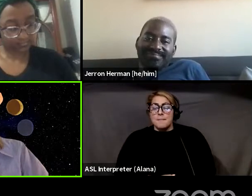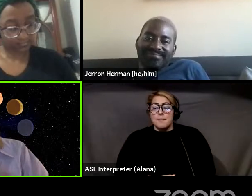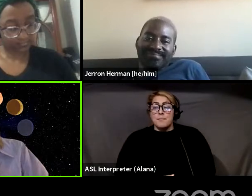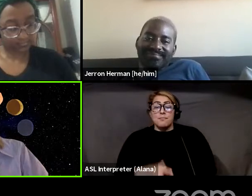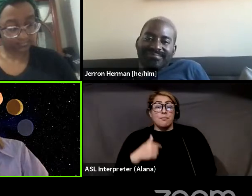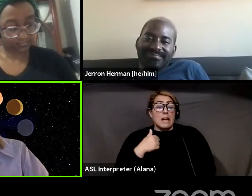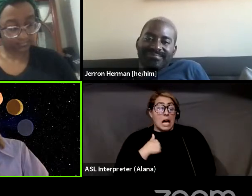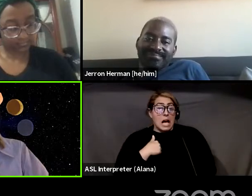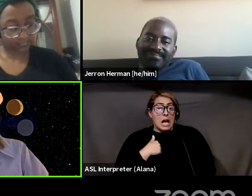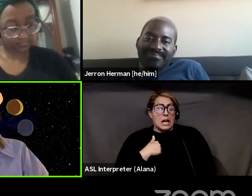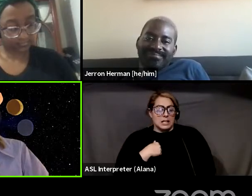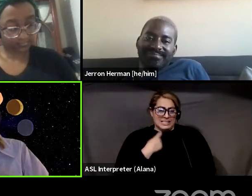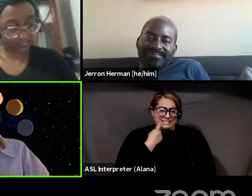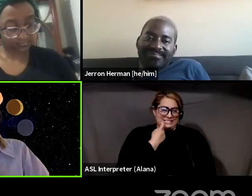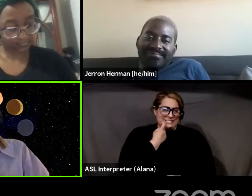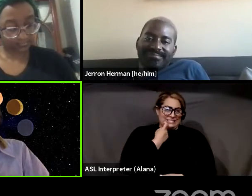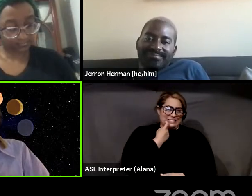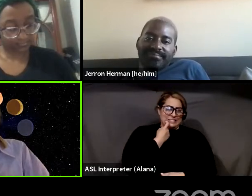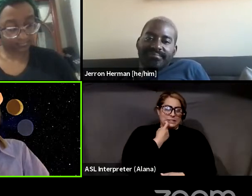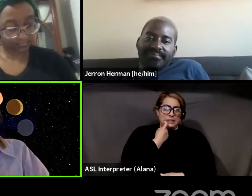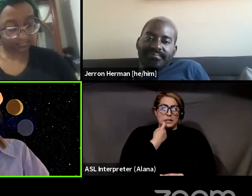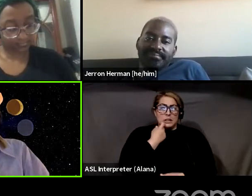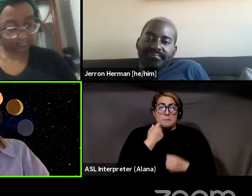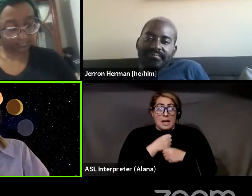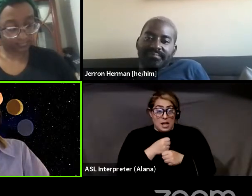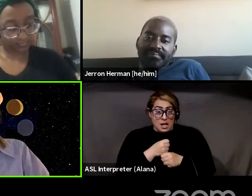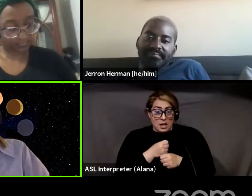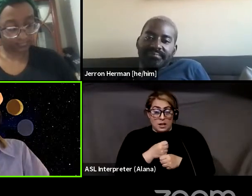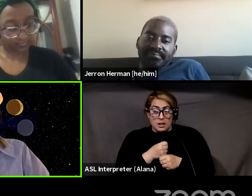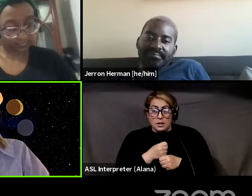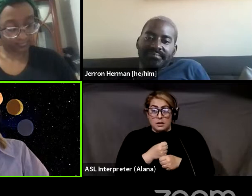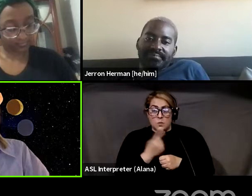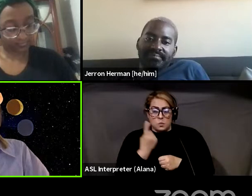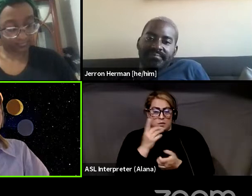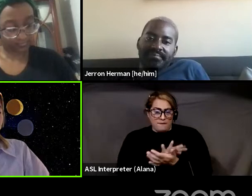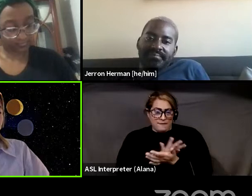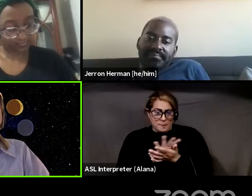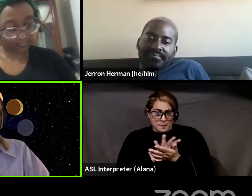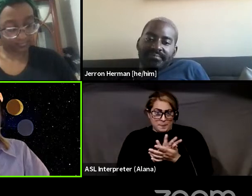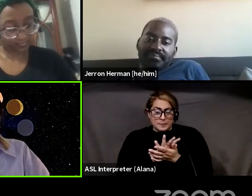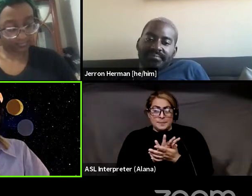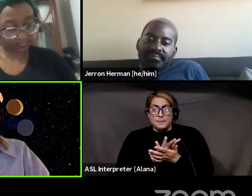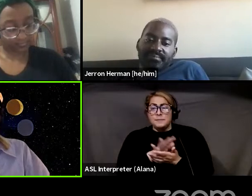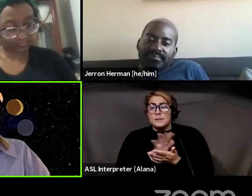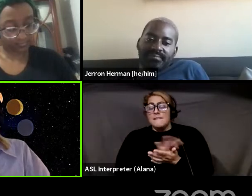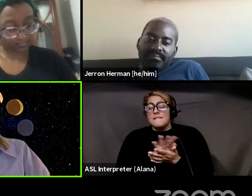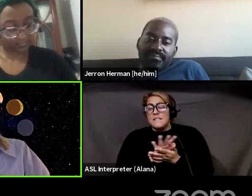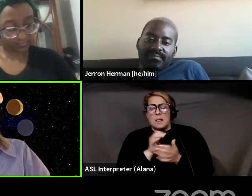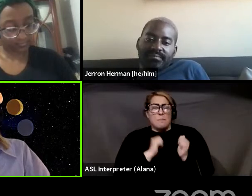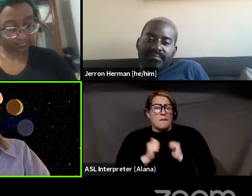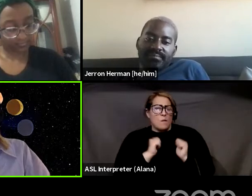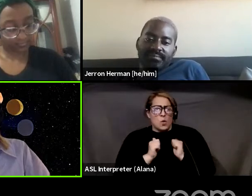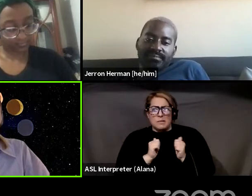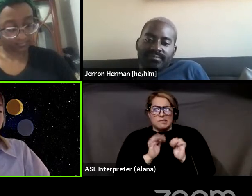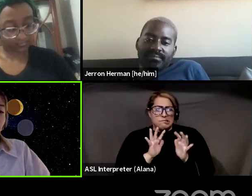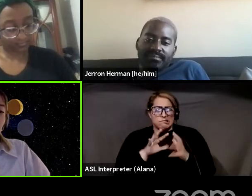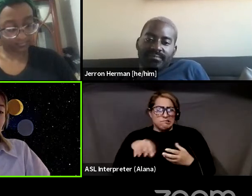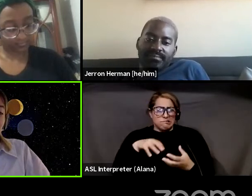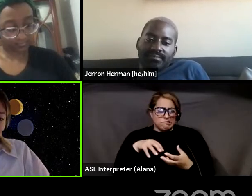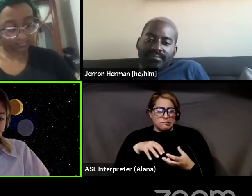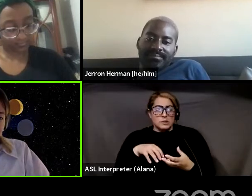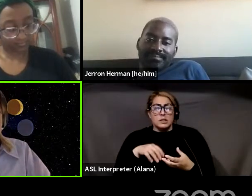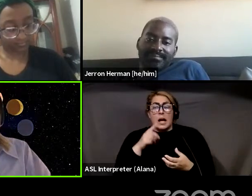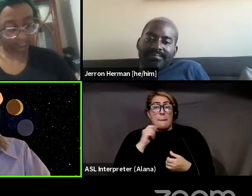The most recent thing I made was a film performance kind of hybrid that I made